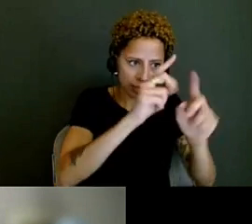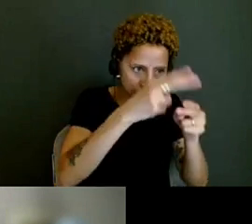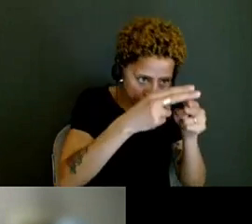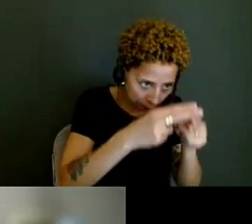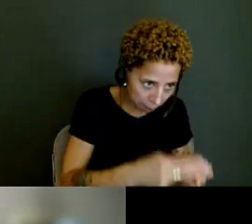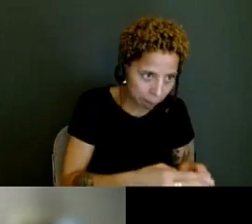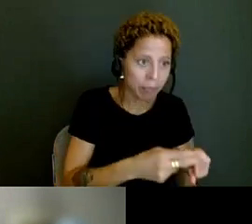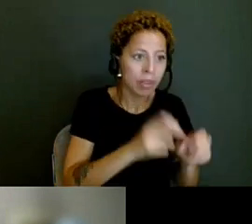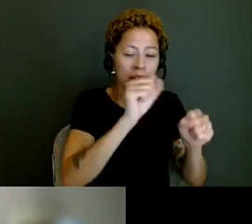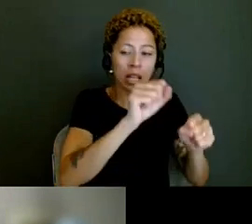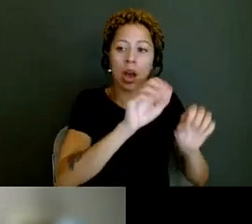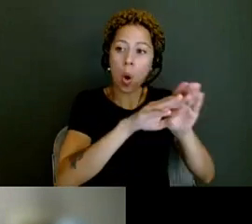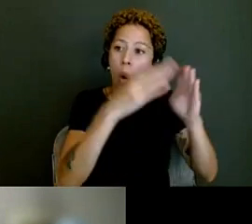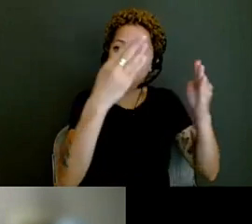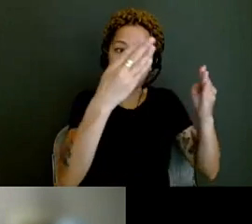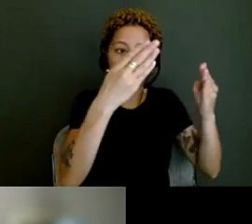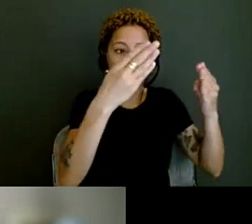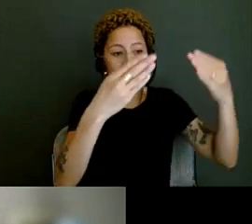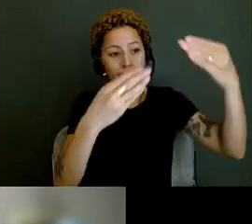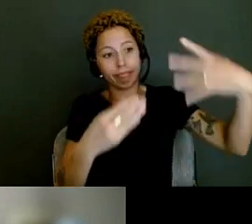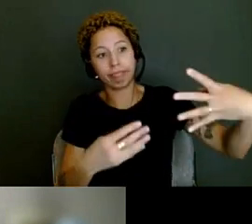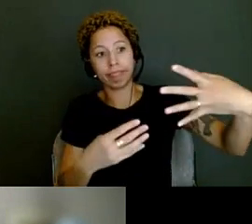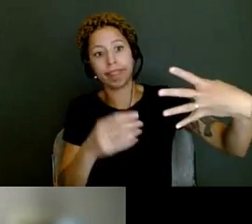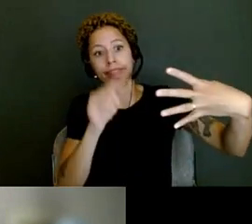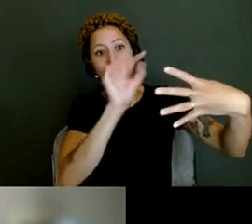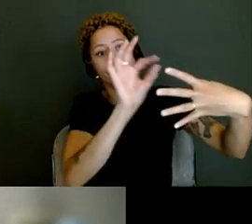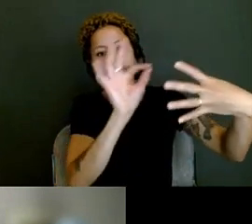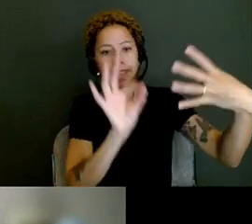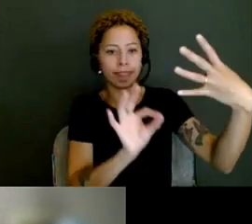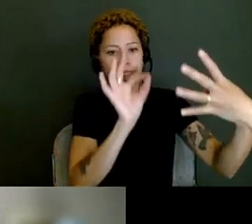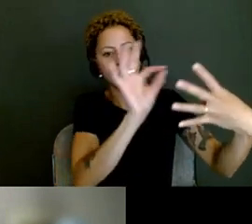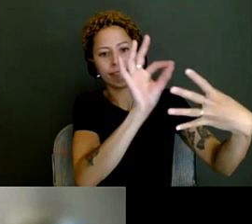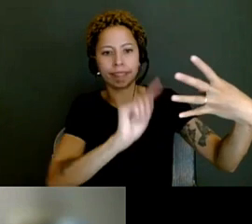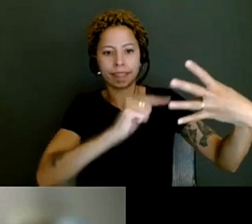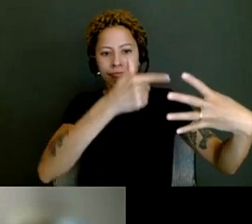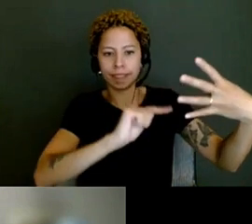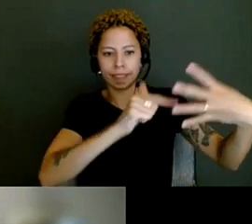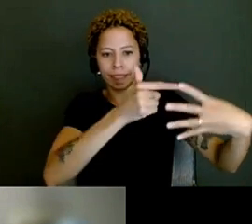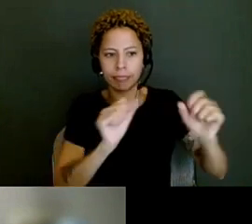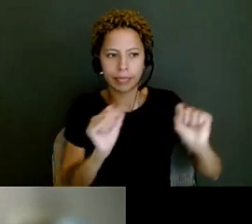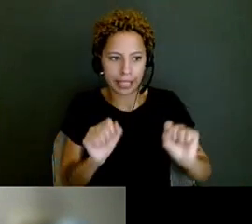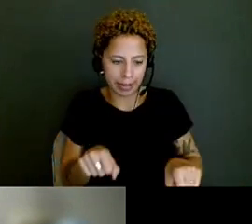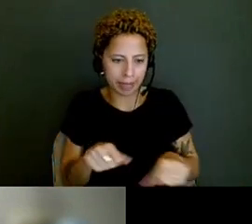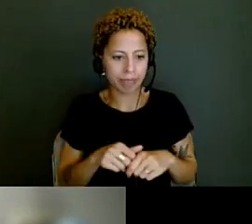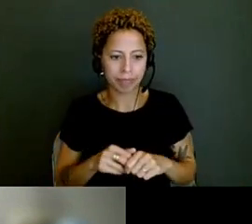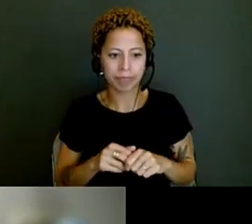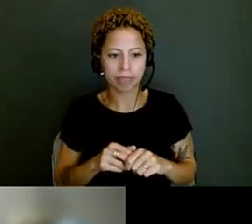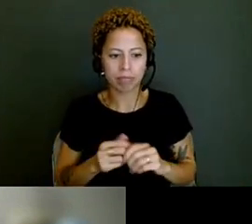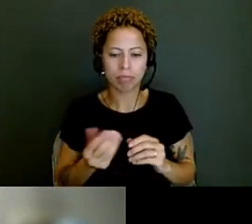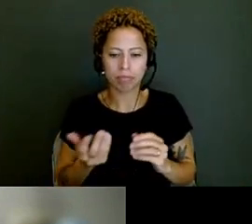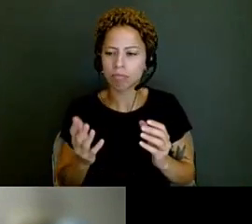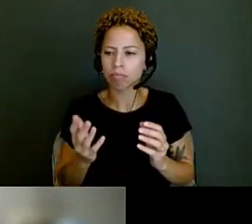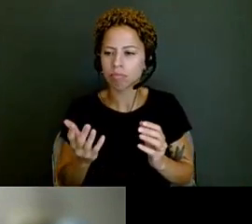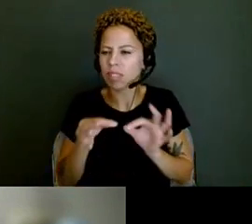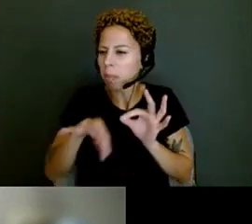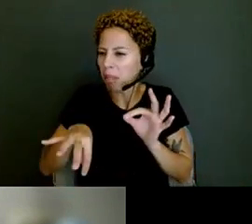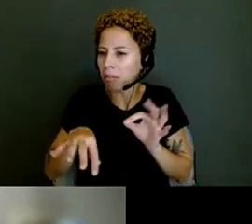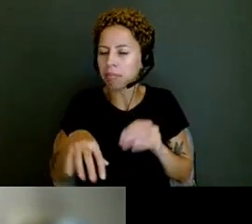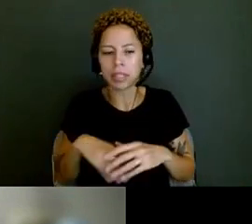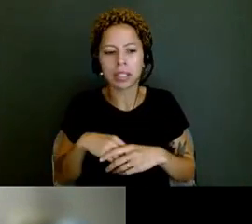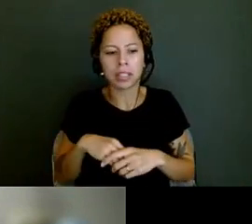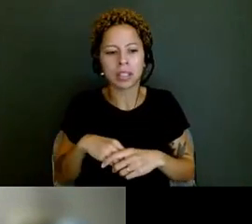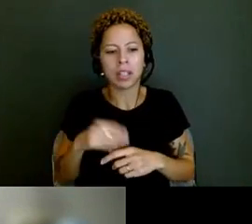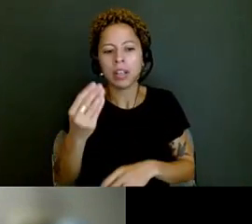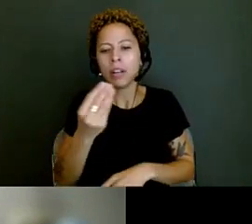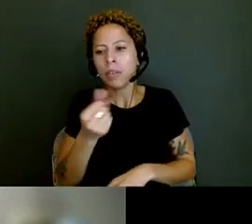and just kind of move from one contact to another. But the page is very straightforward, but there's a couple other things that I just kind of want to touch on. Some of the